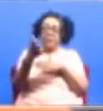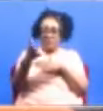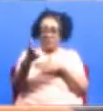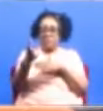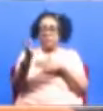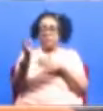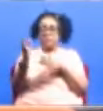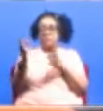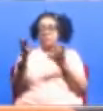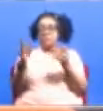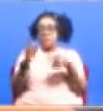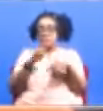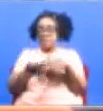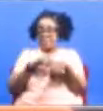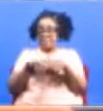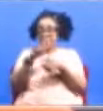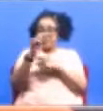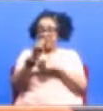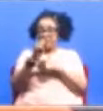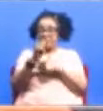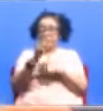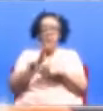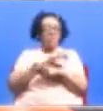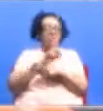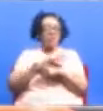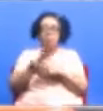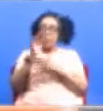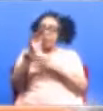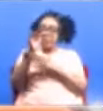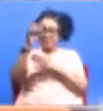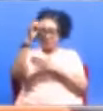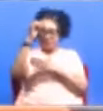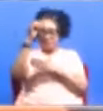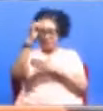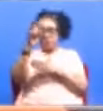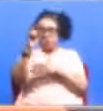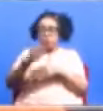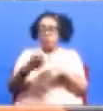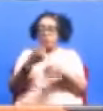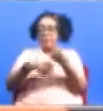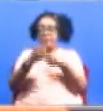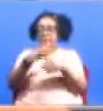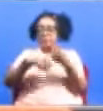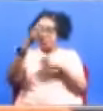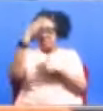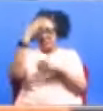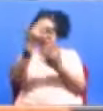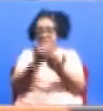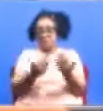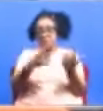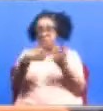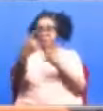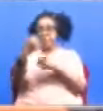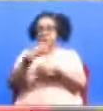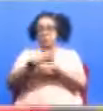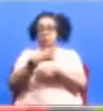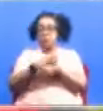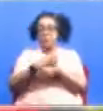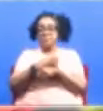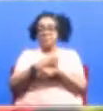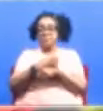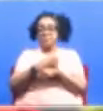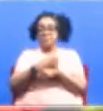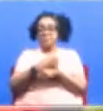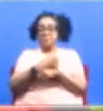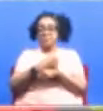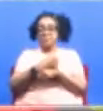zilikuwa huku. Na sasa tuko na uoga sana. Tugiomba serikali tushughulikie kwa sababu mande watoto wako shule na wanaenda mbali.